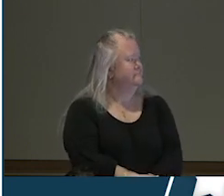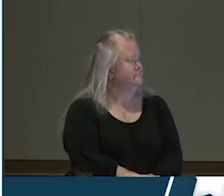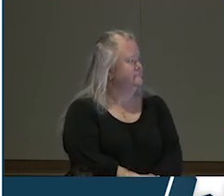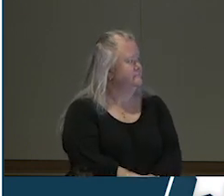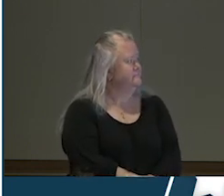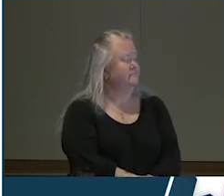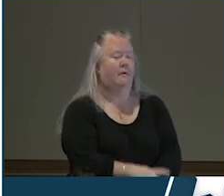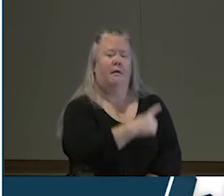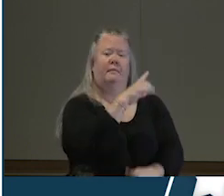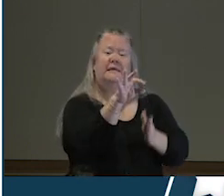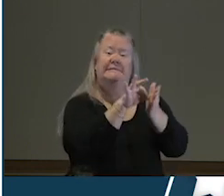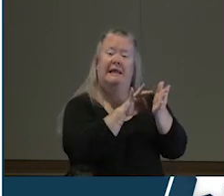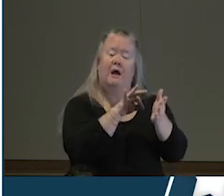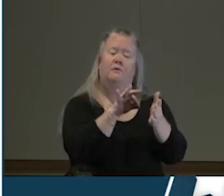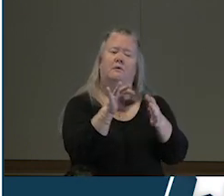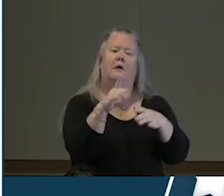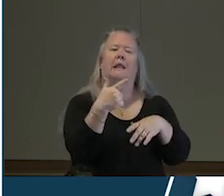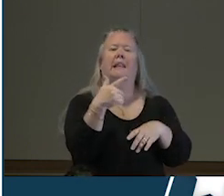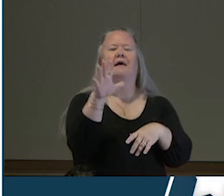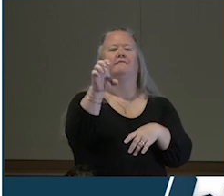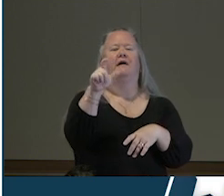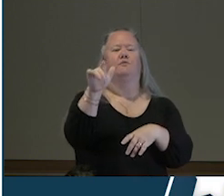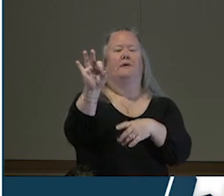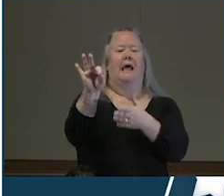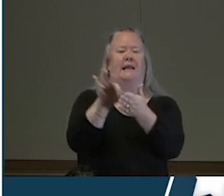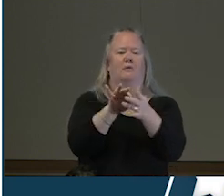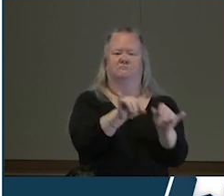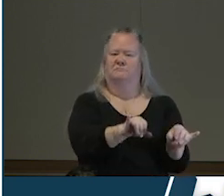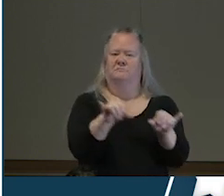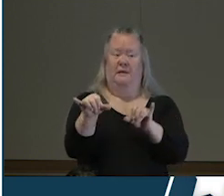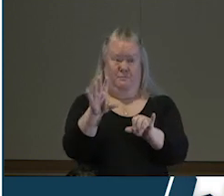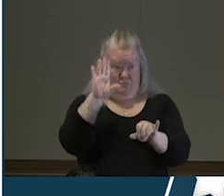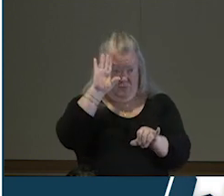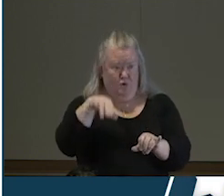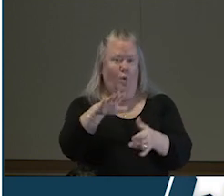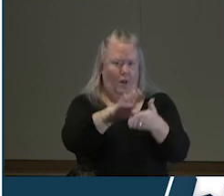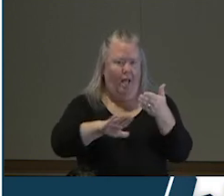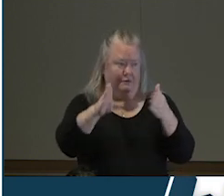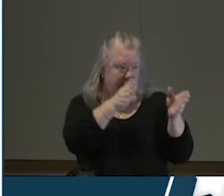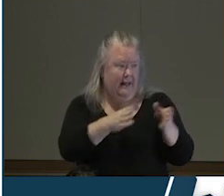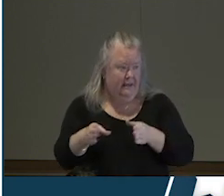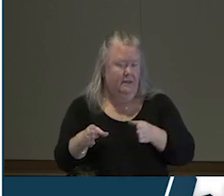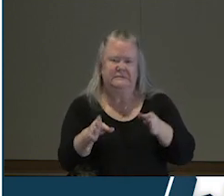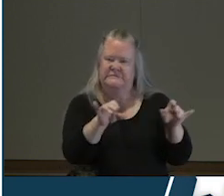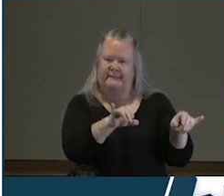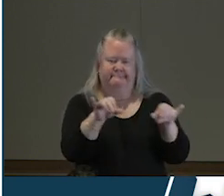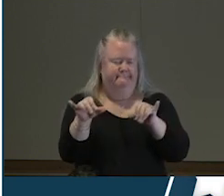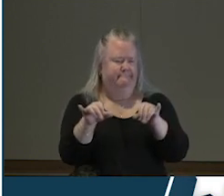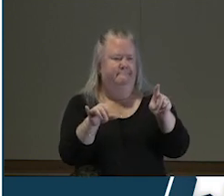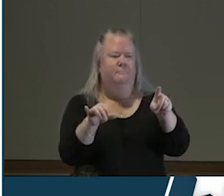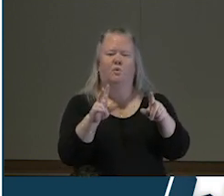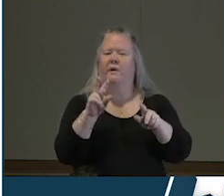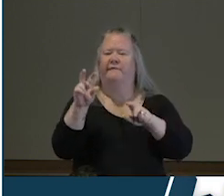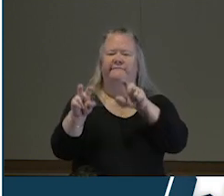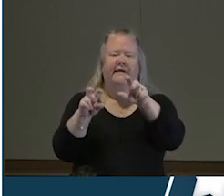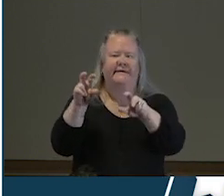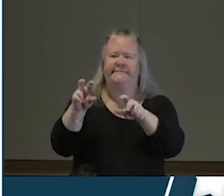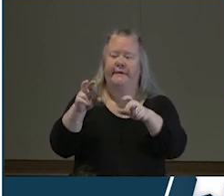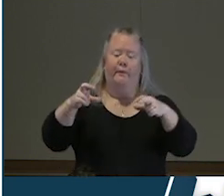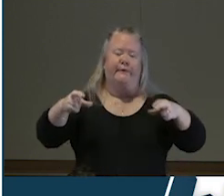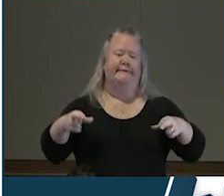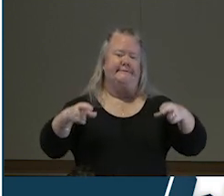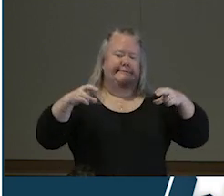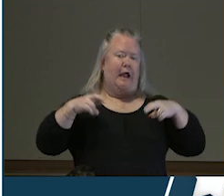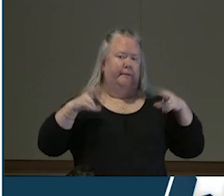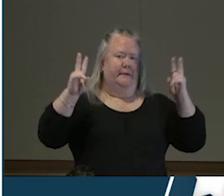These accounts function like a 529 account. So anyone familiar with college planning, you can invest in a